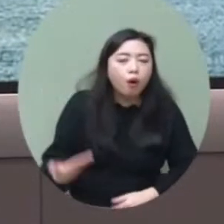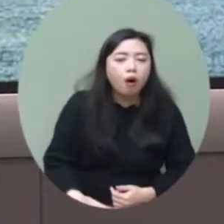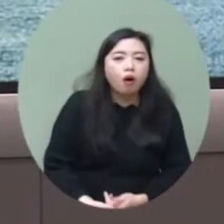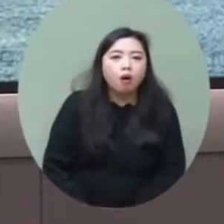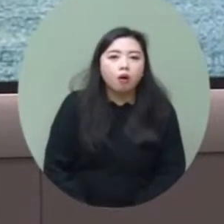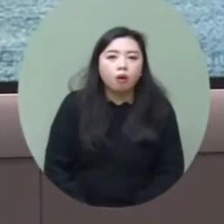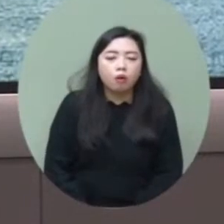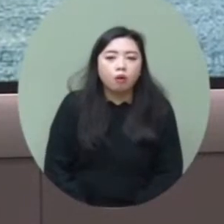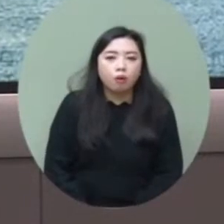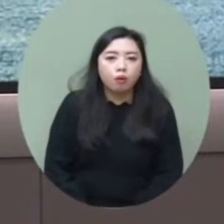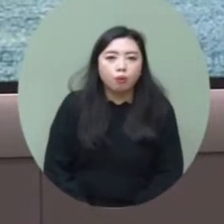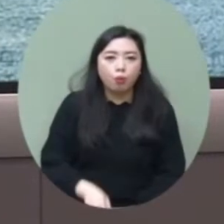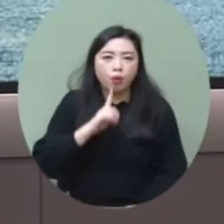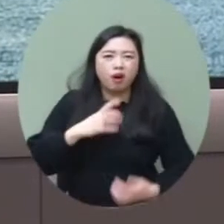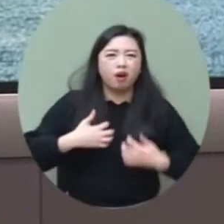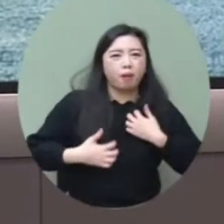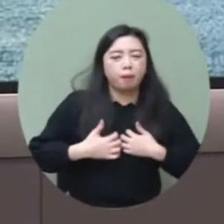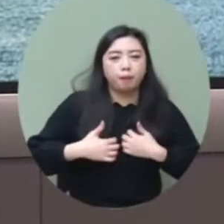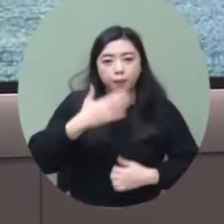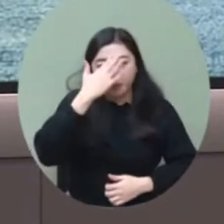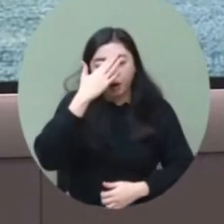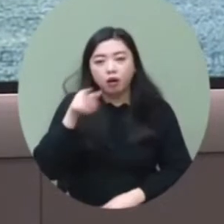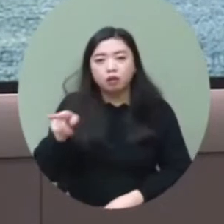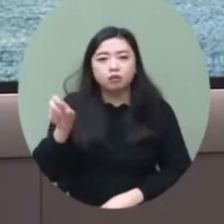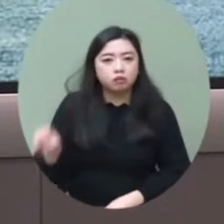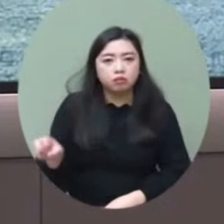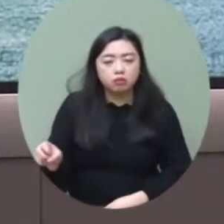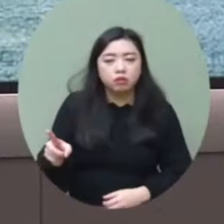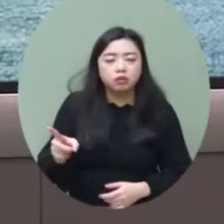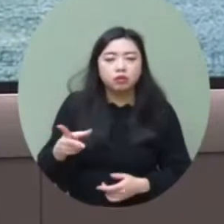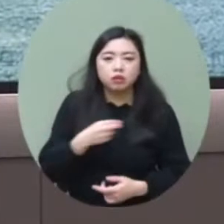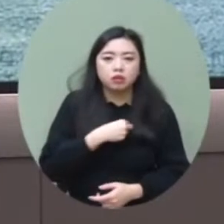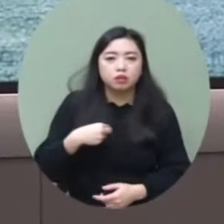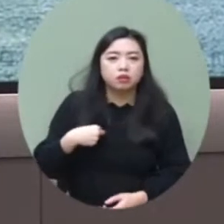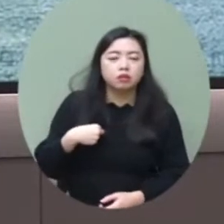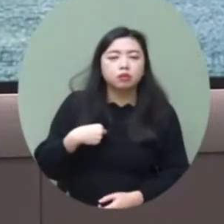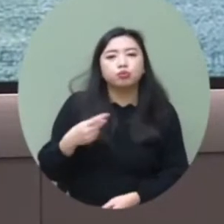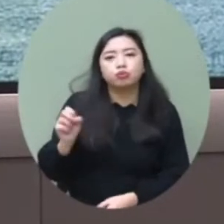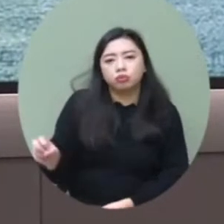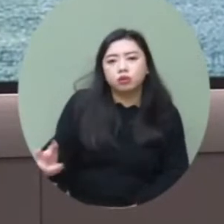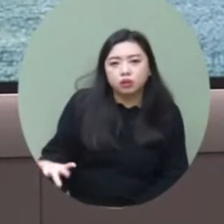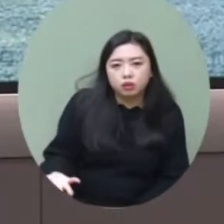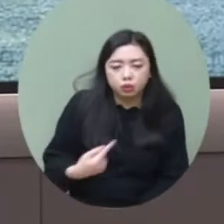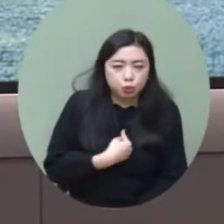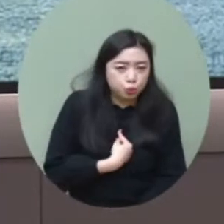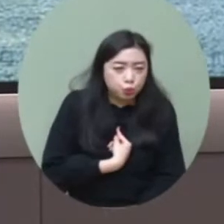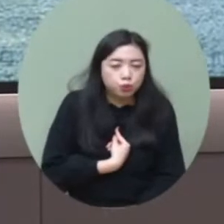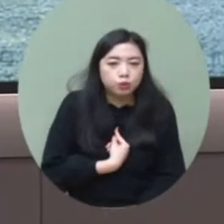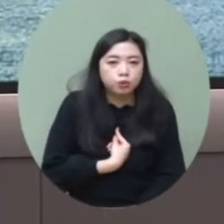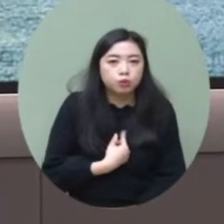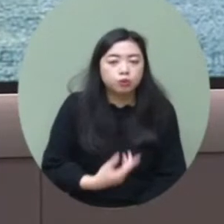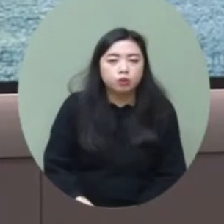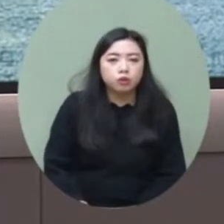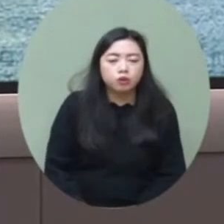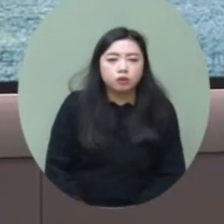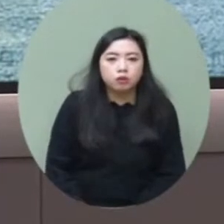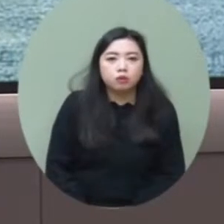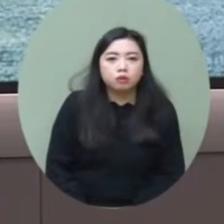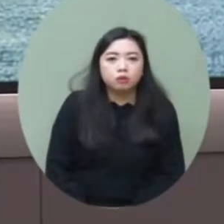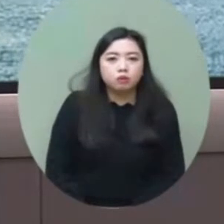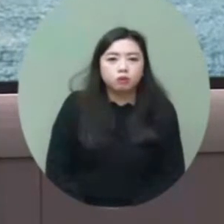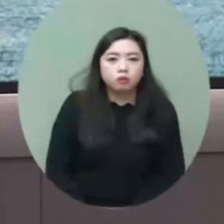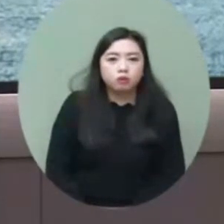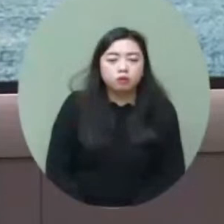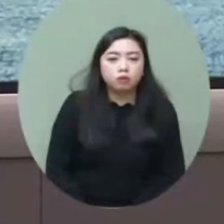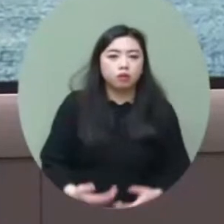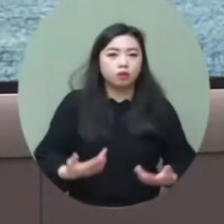Patients such as those suffering cardiac diseases, stroke, or other acute conditions are constantly